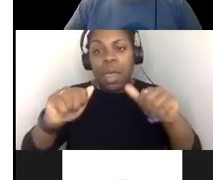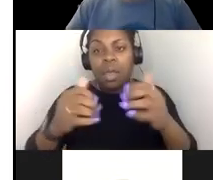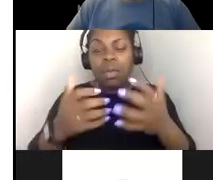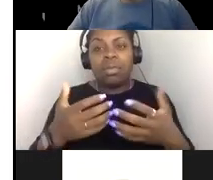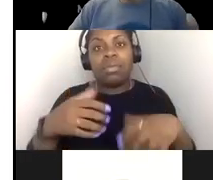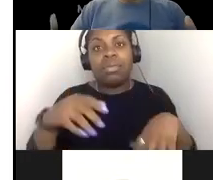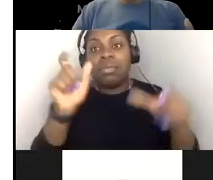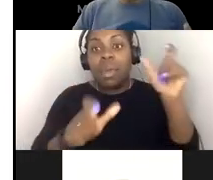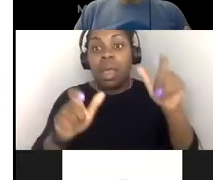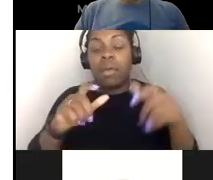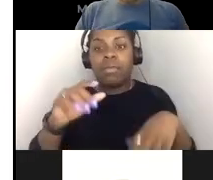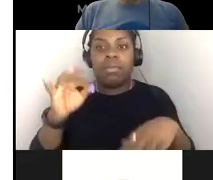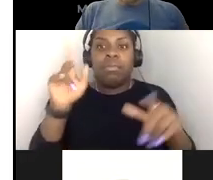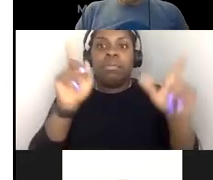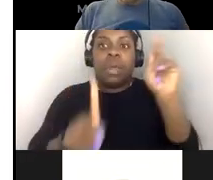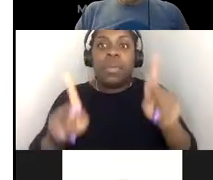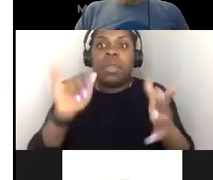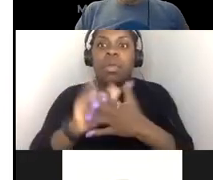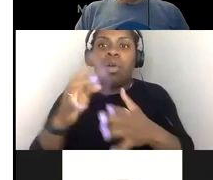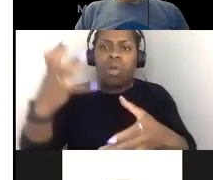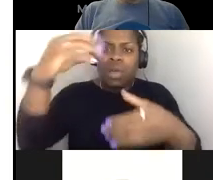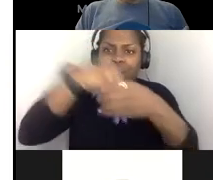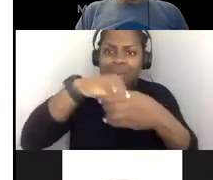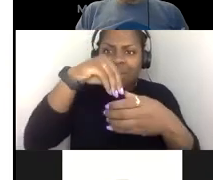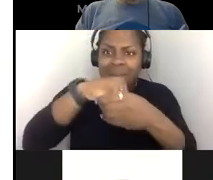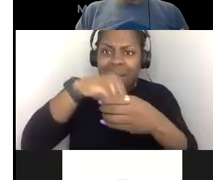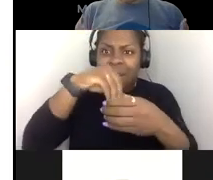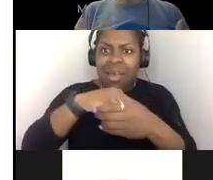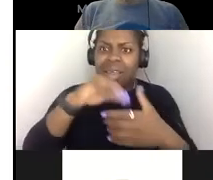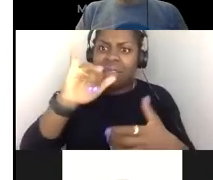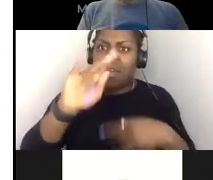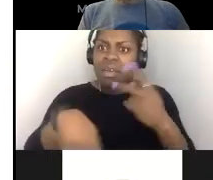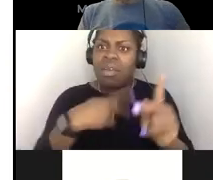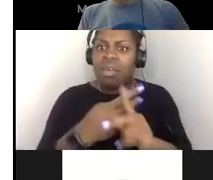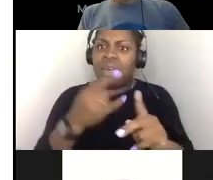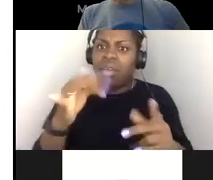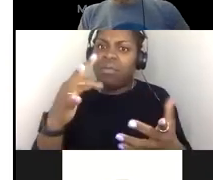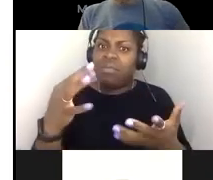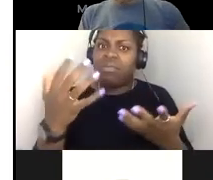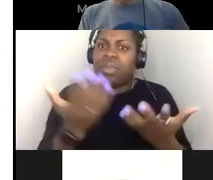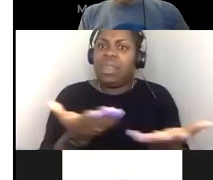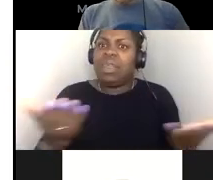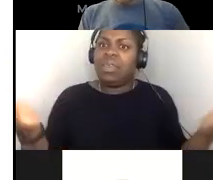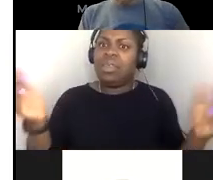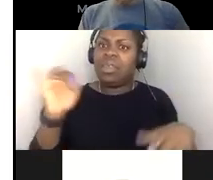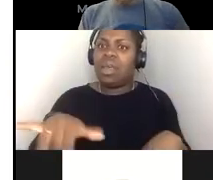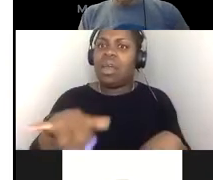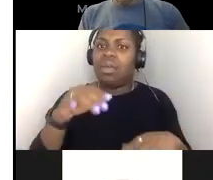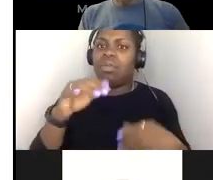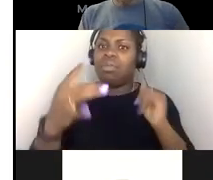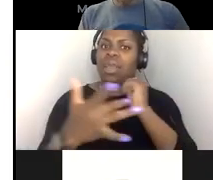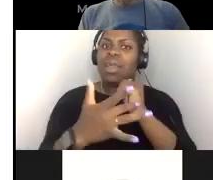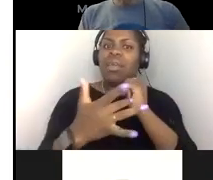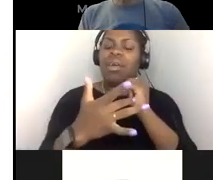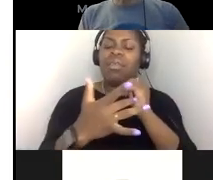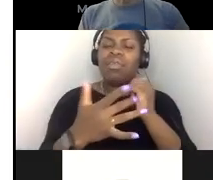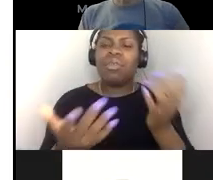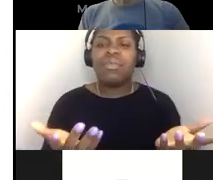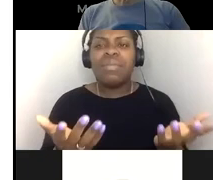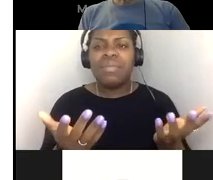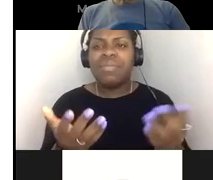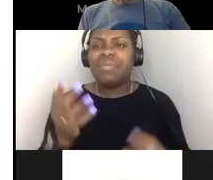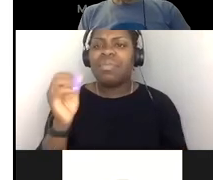of people that are inside that are captured by this technology.